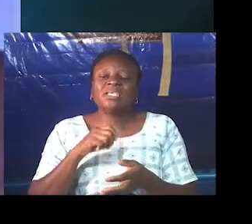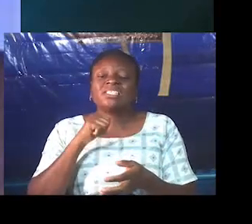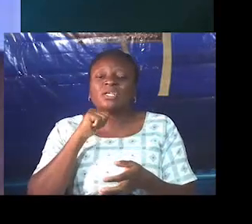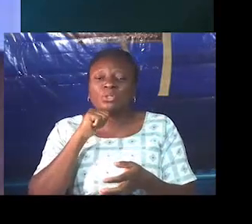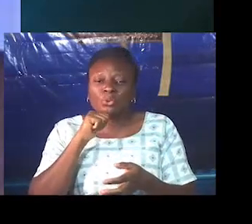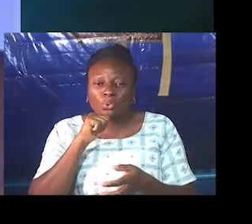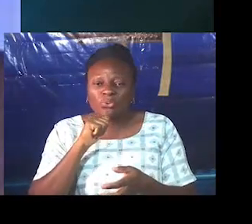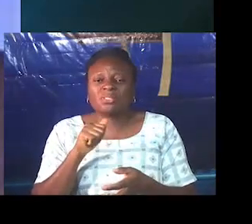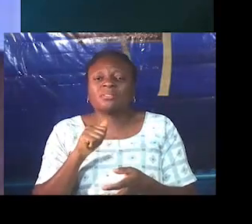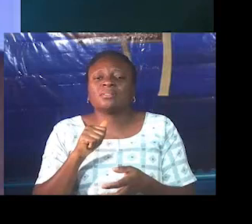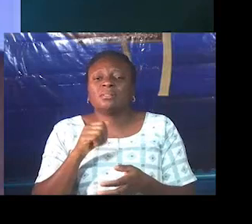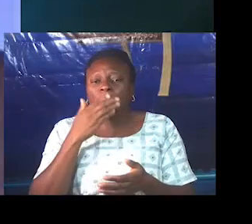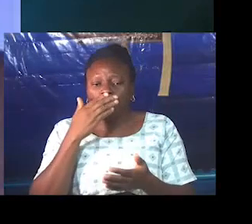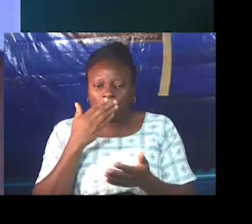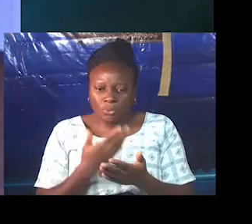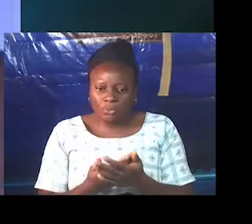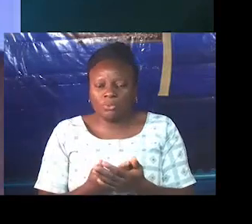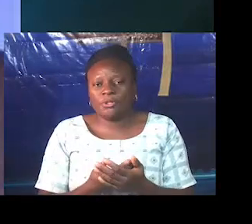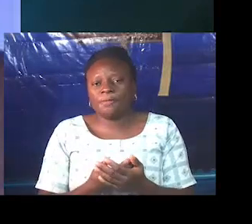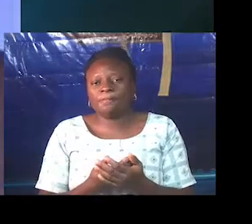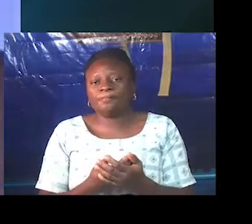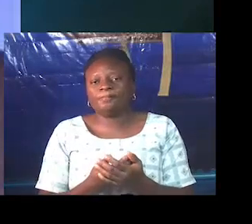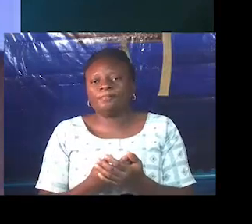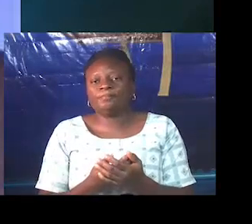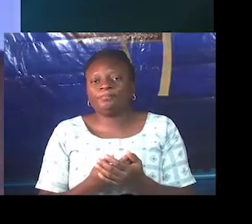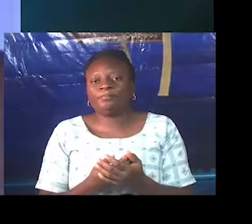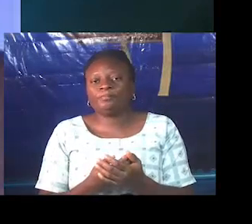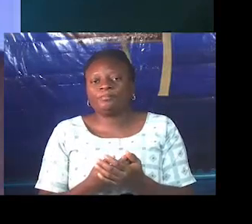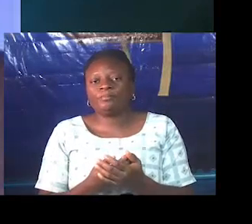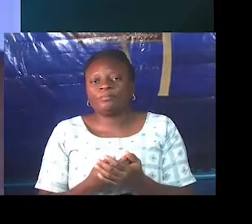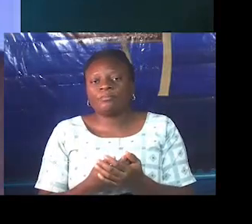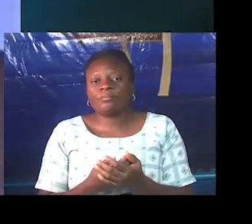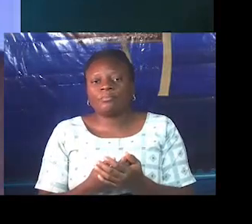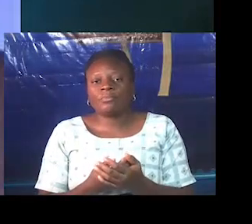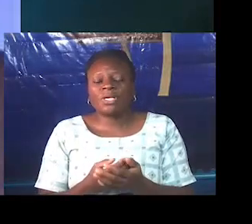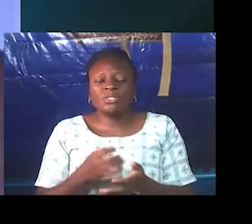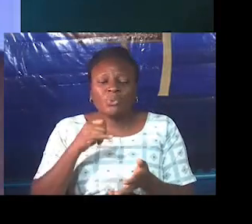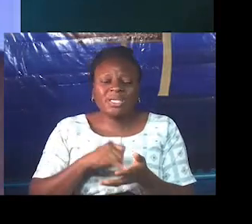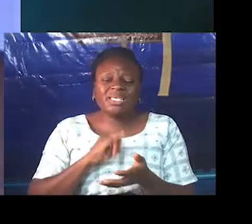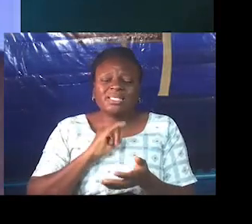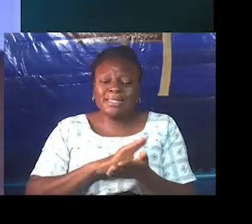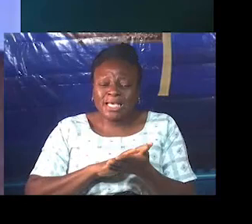instruction, saying, thou shalt not marry their girls, neither will you give your daughters to their sons,